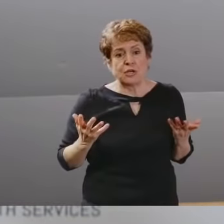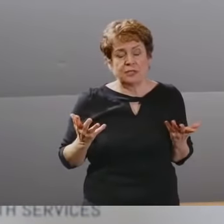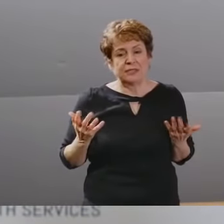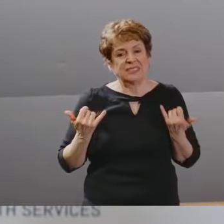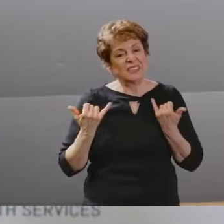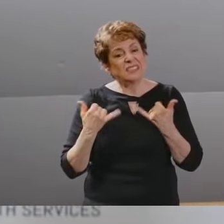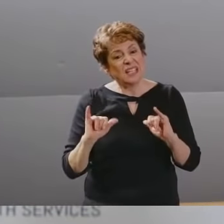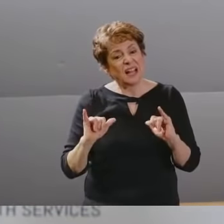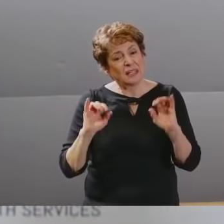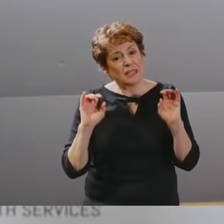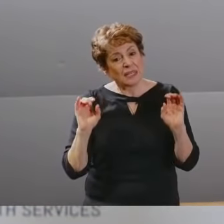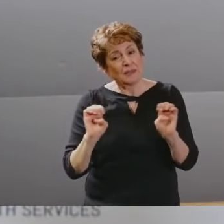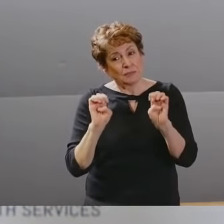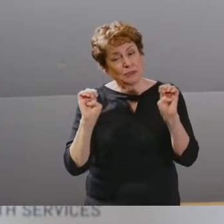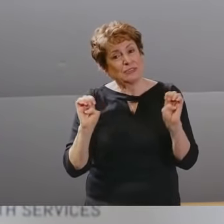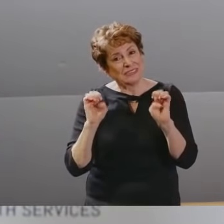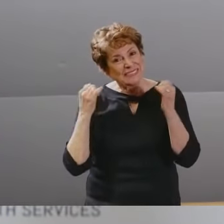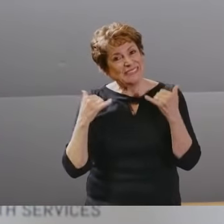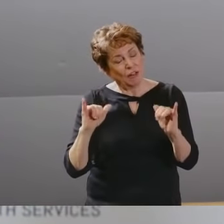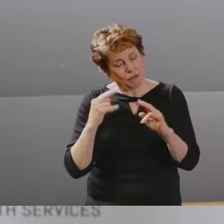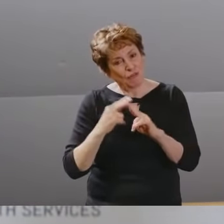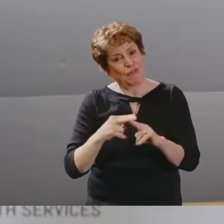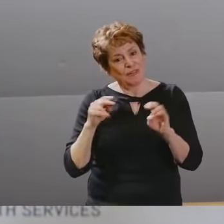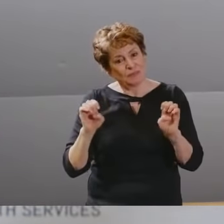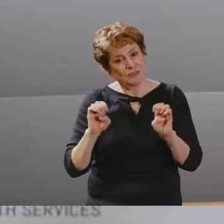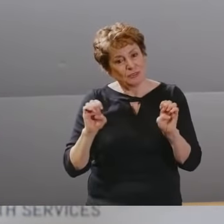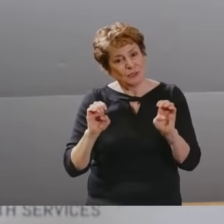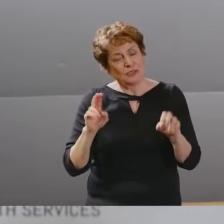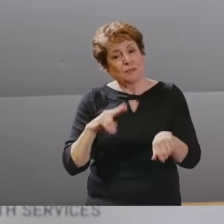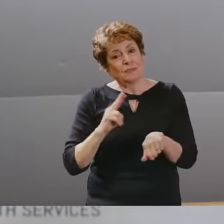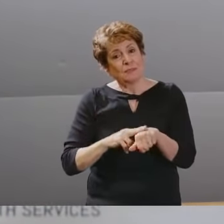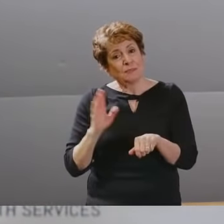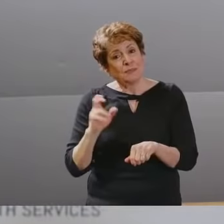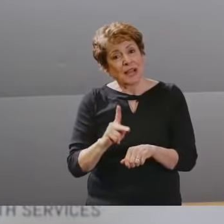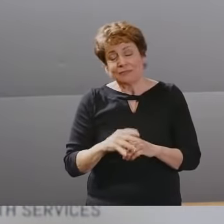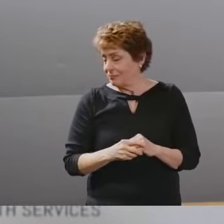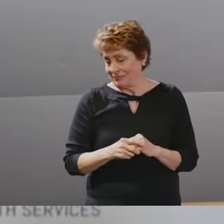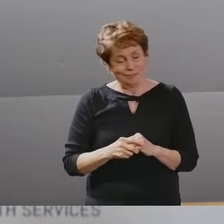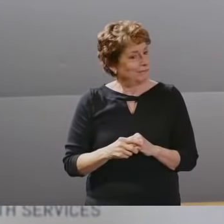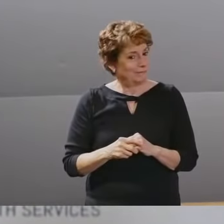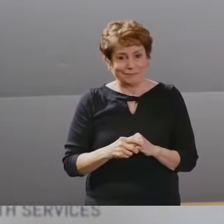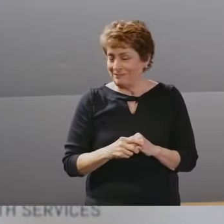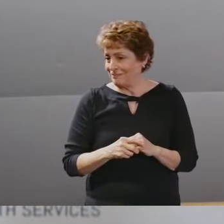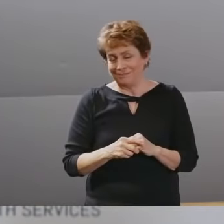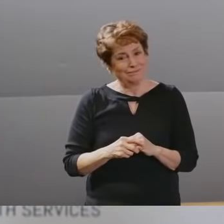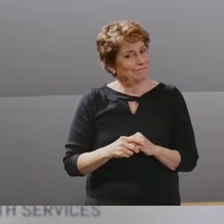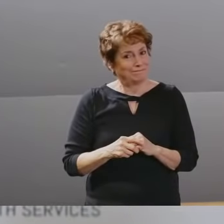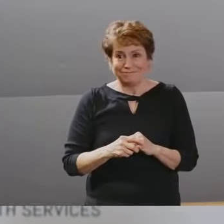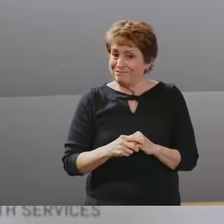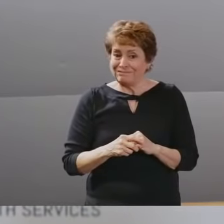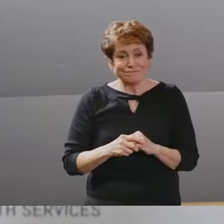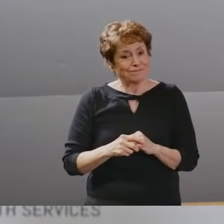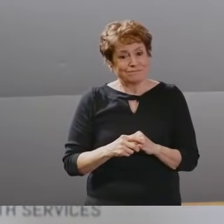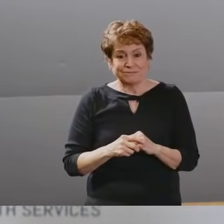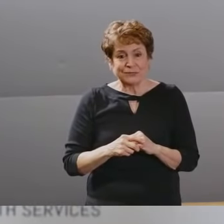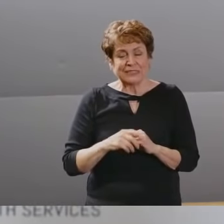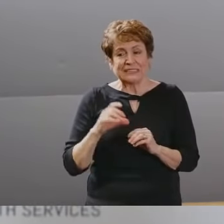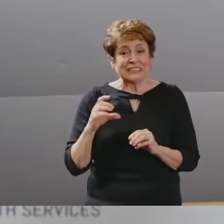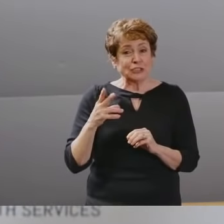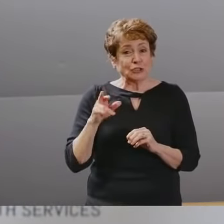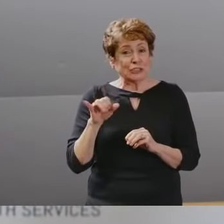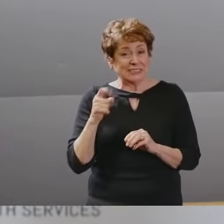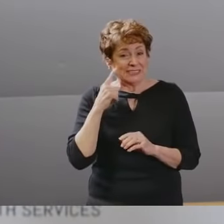now. Dr. Christ has just walked you through the numbers. They are rising here and all around the